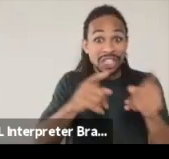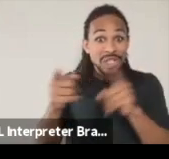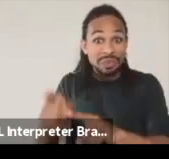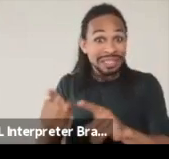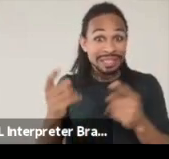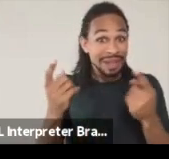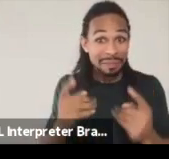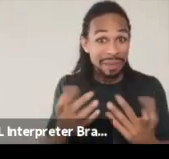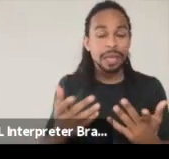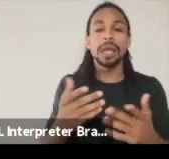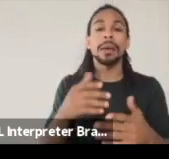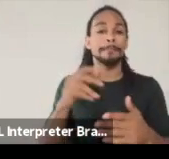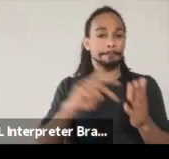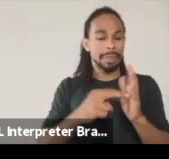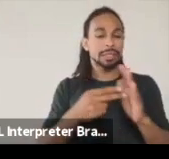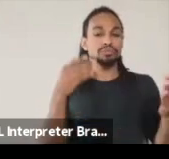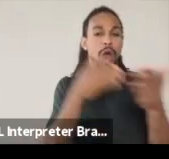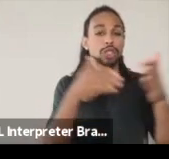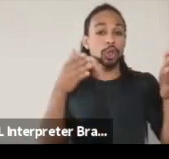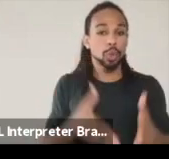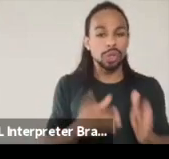prosecutors could go through with